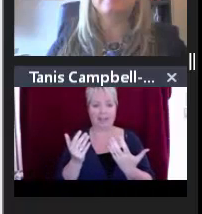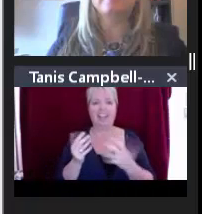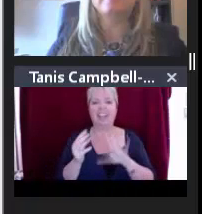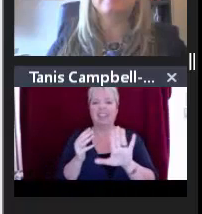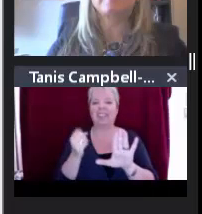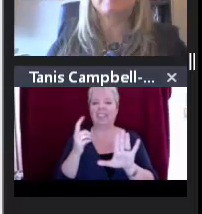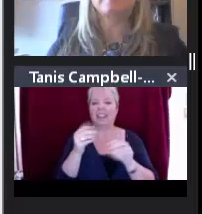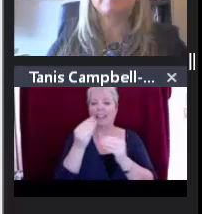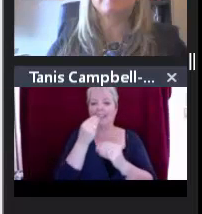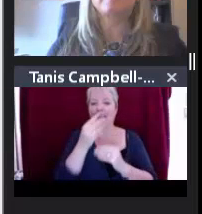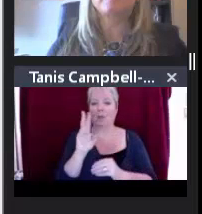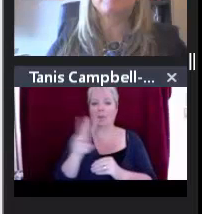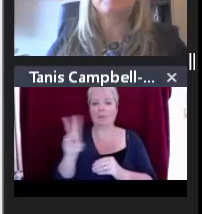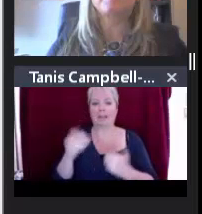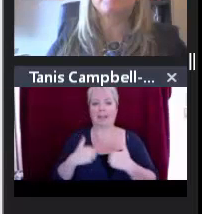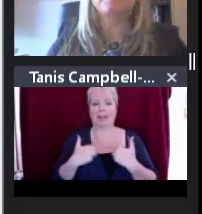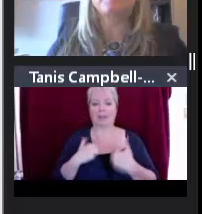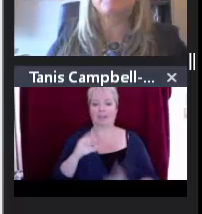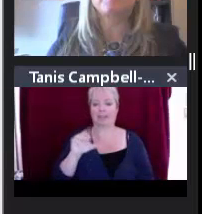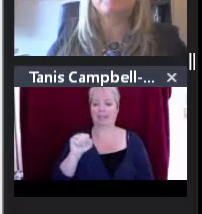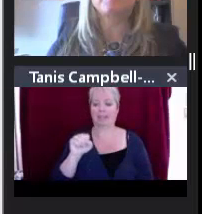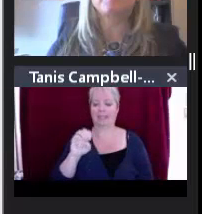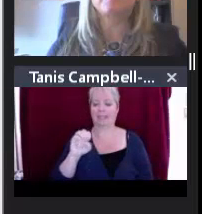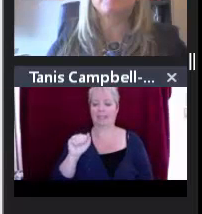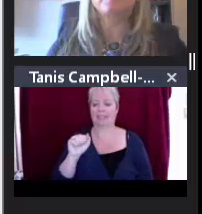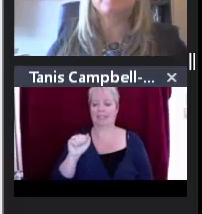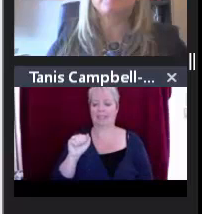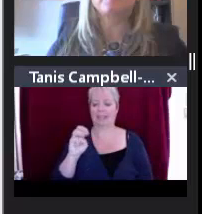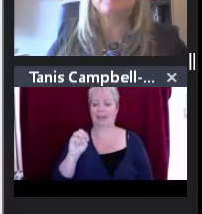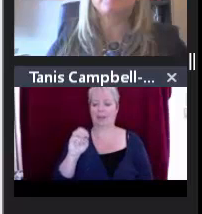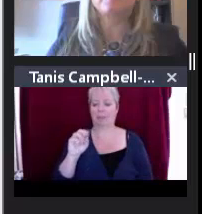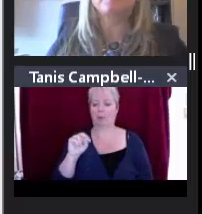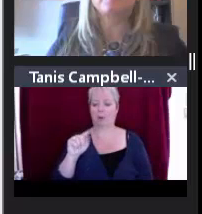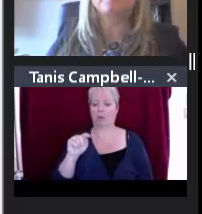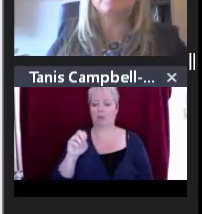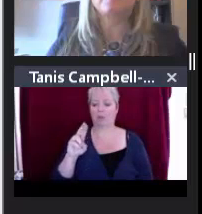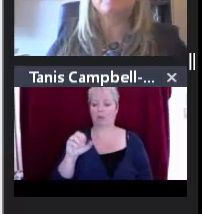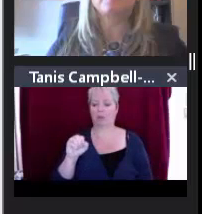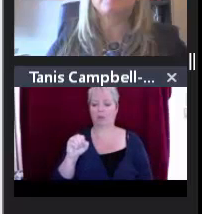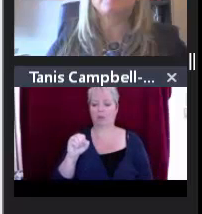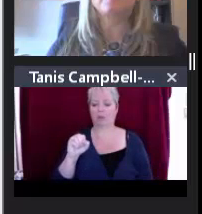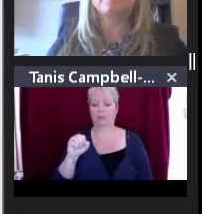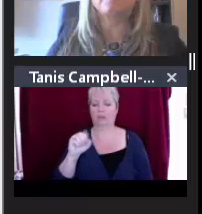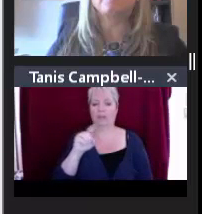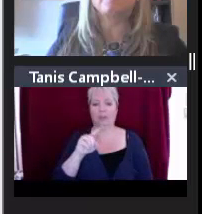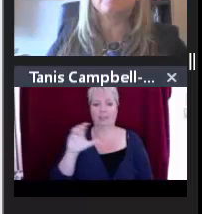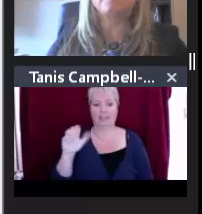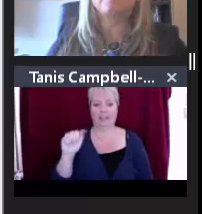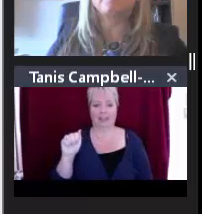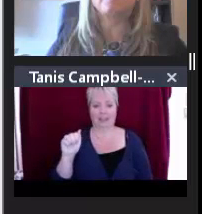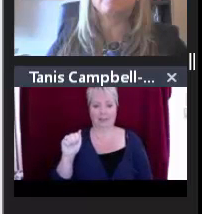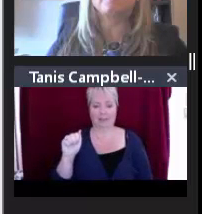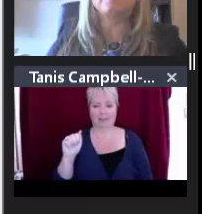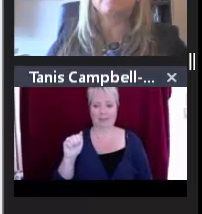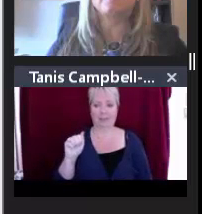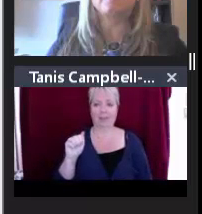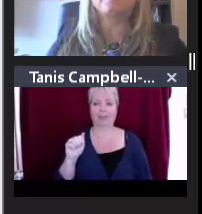cmonsters.ca, and I haven't found exactly the